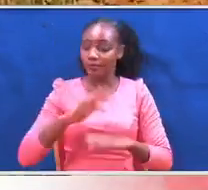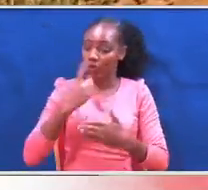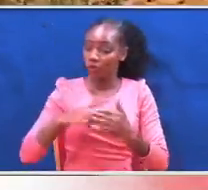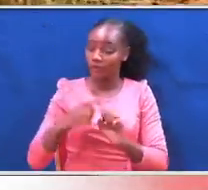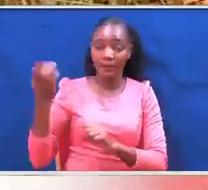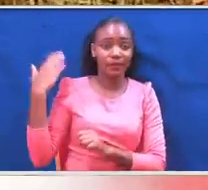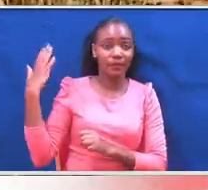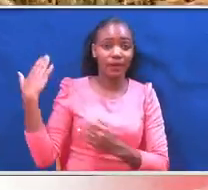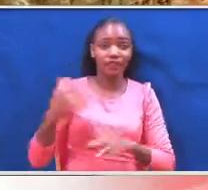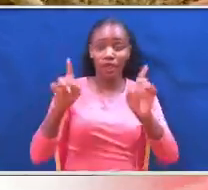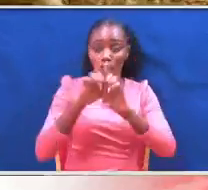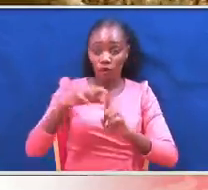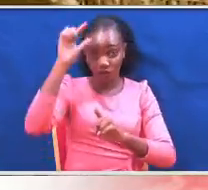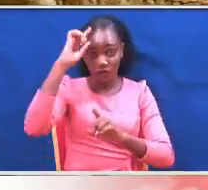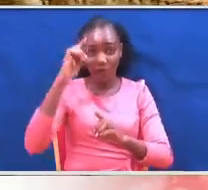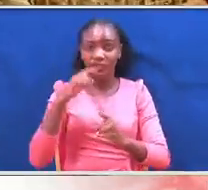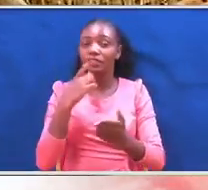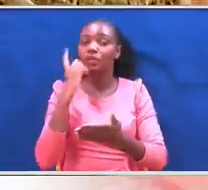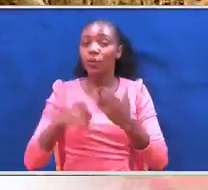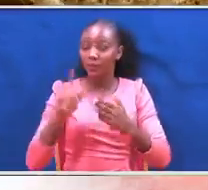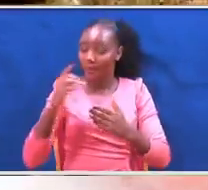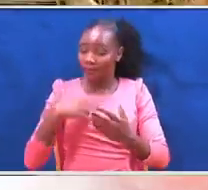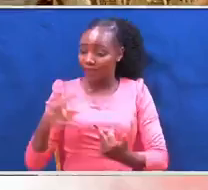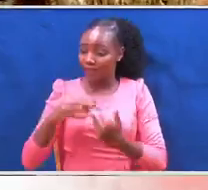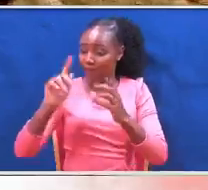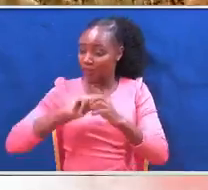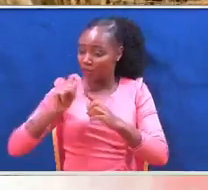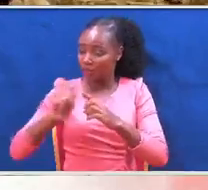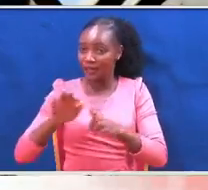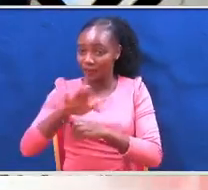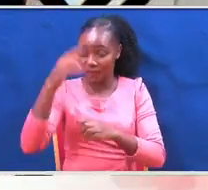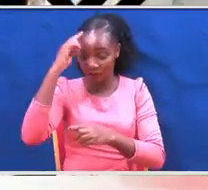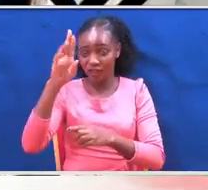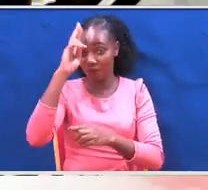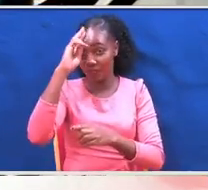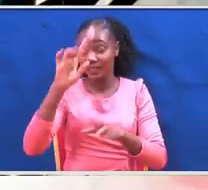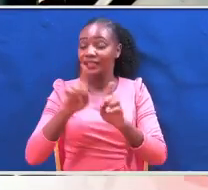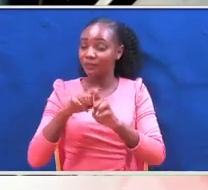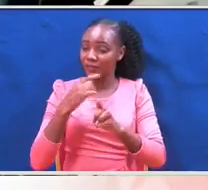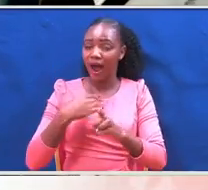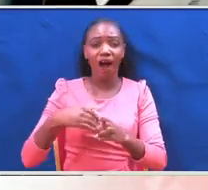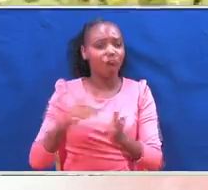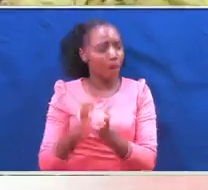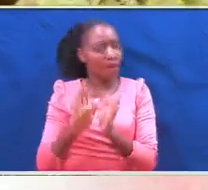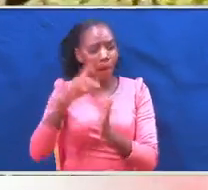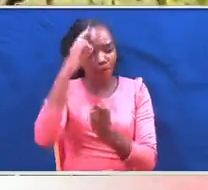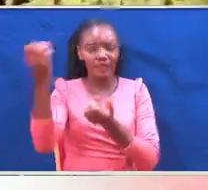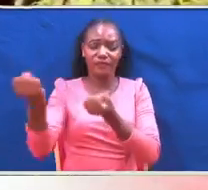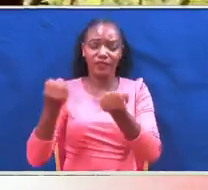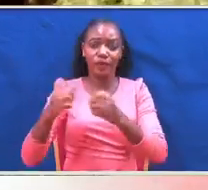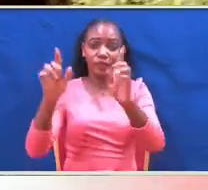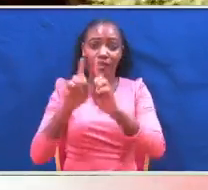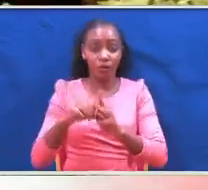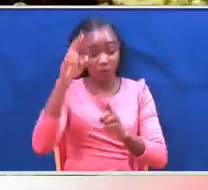government plans to set up a special police training unit in the area, and more police land cruisers and heavily armed men and women